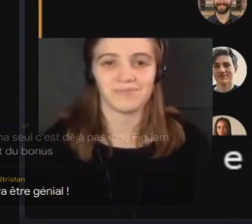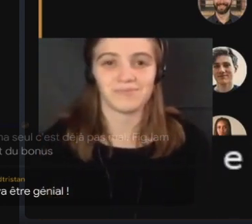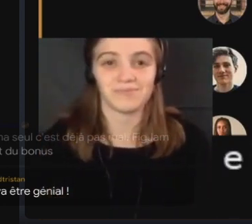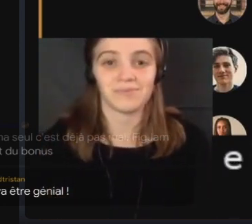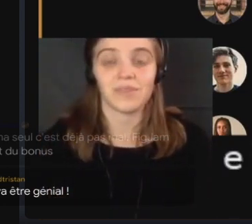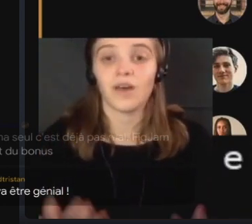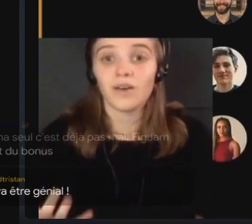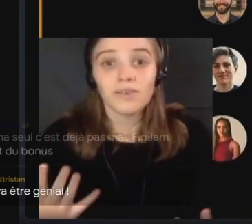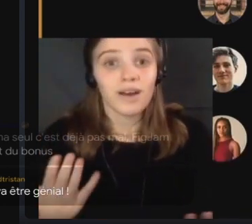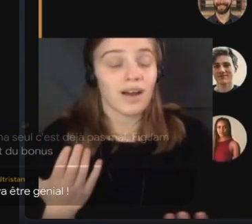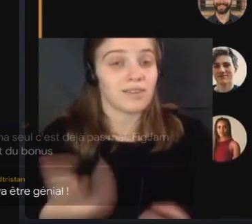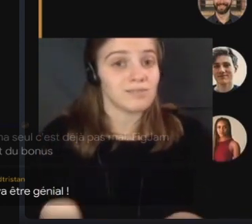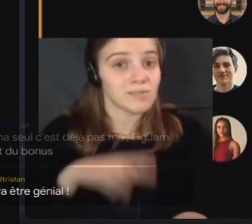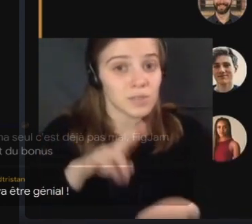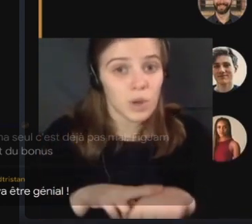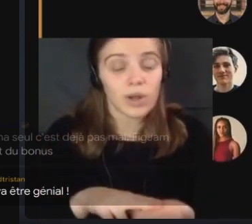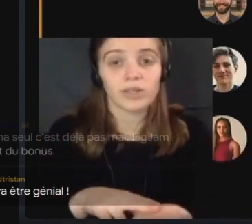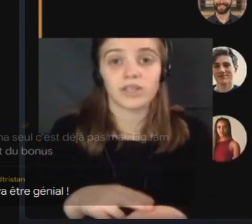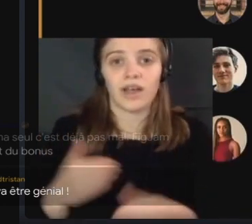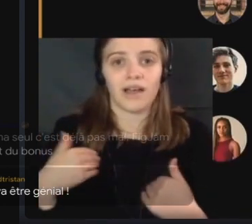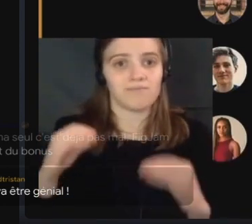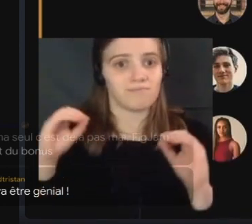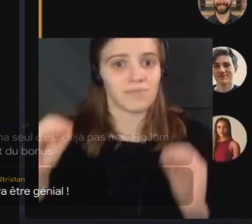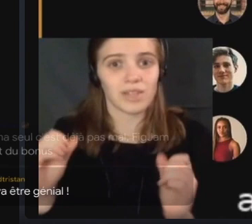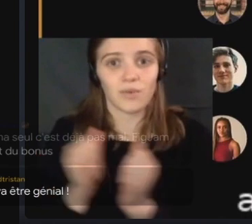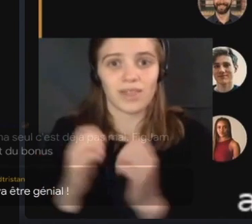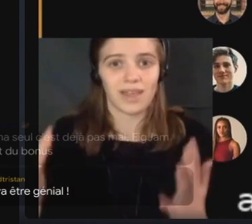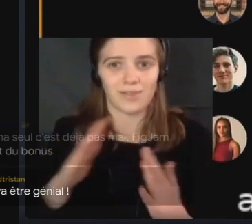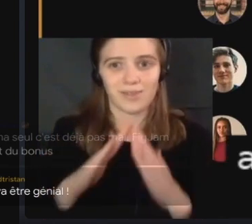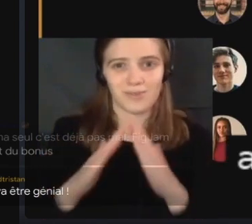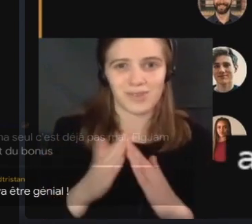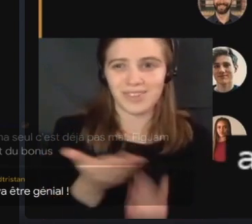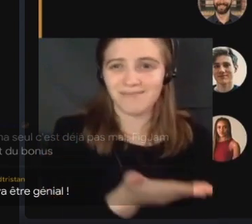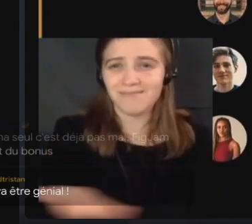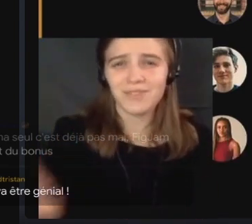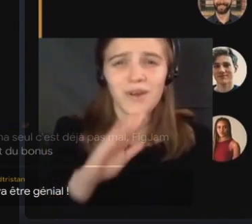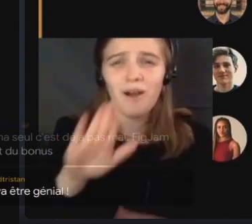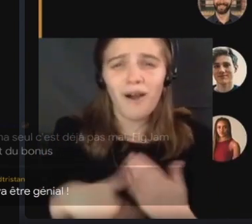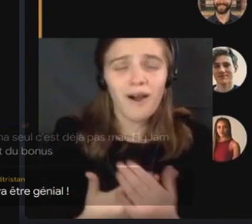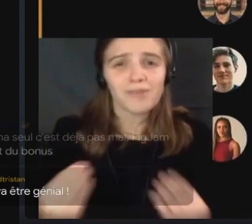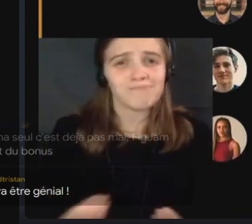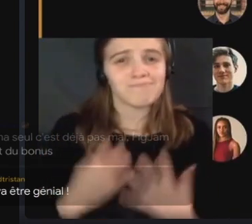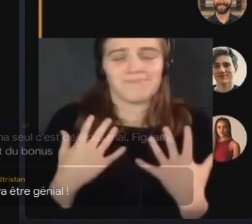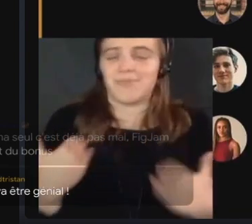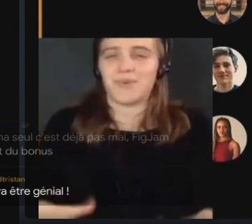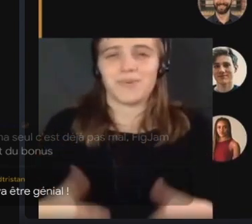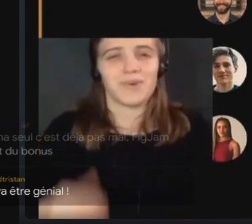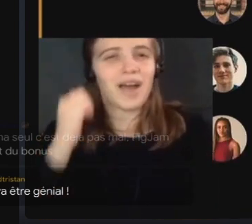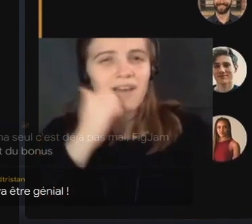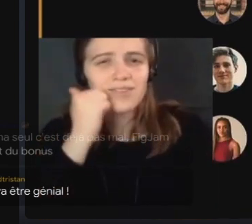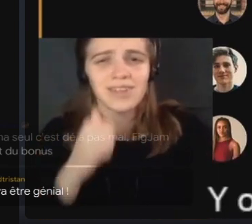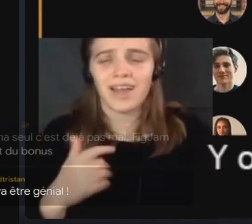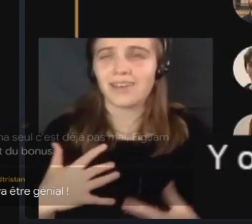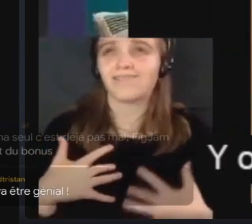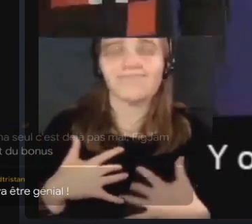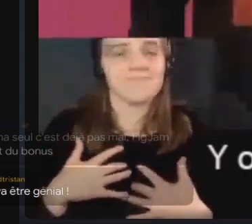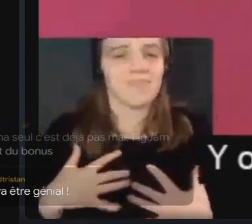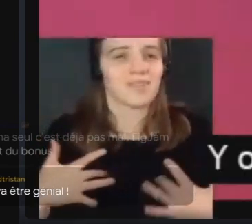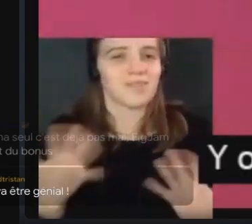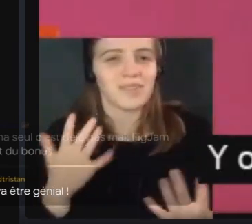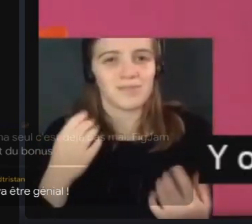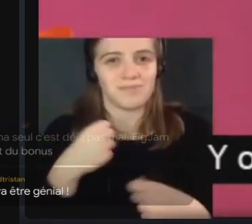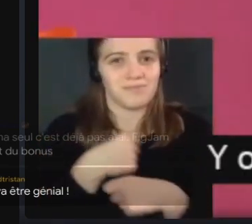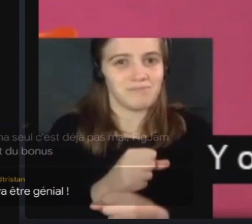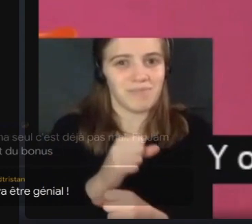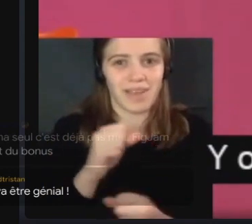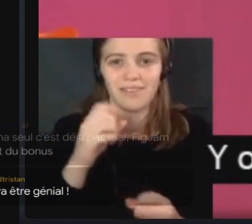be anything without our amazing, amazing community. You all inspire me every Ceux qui sont day sous les sous-titres, ils sont un peu to make deg, je Figma pense, mais better bon. for you. That's a